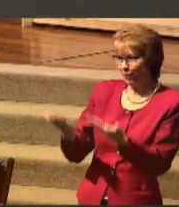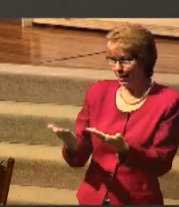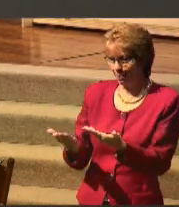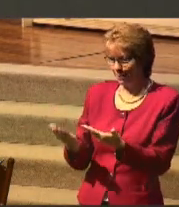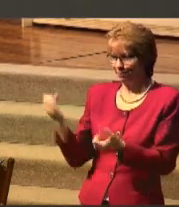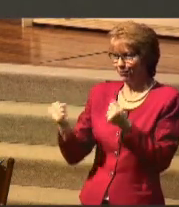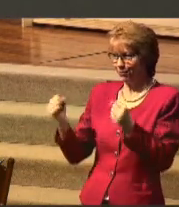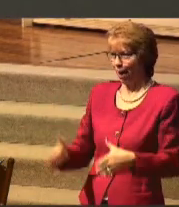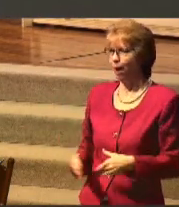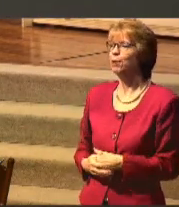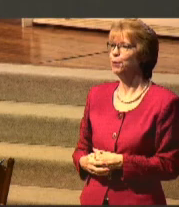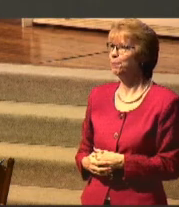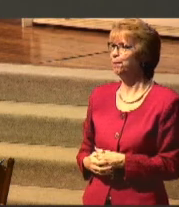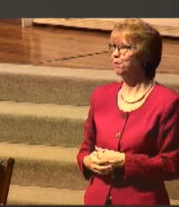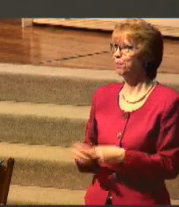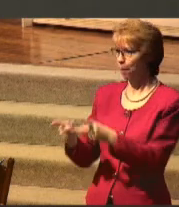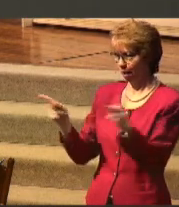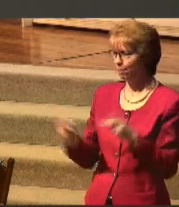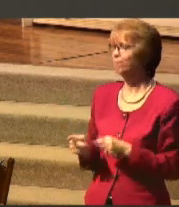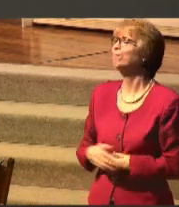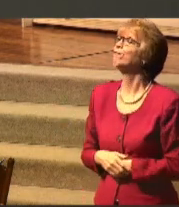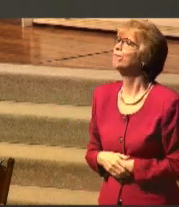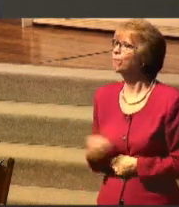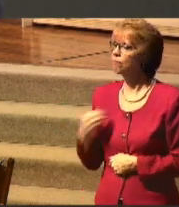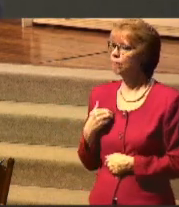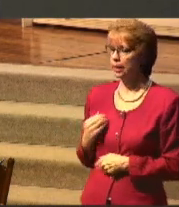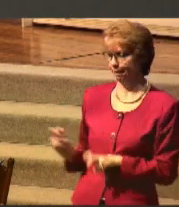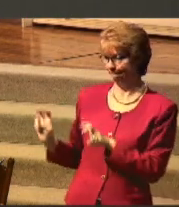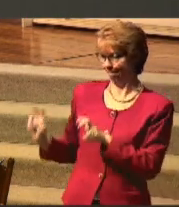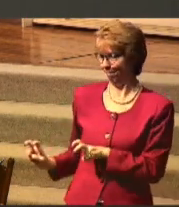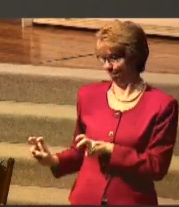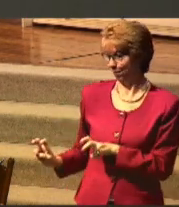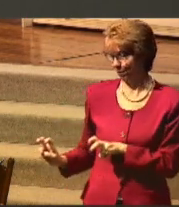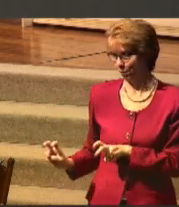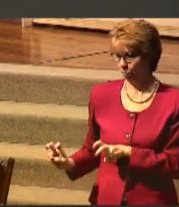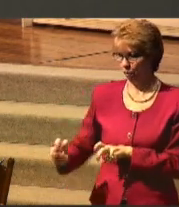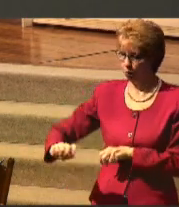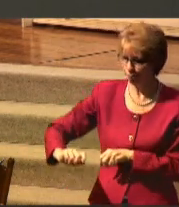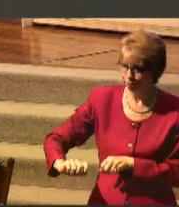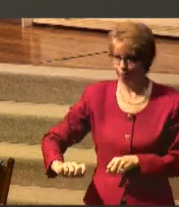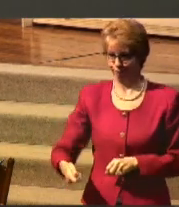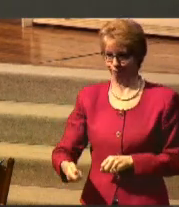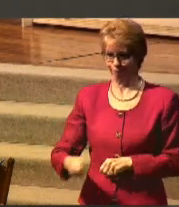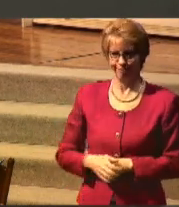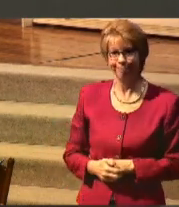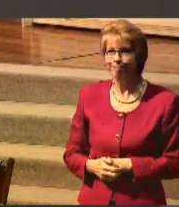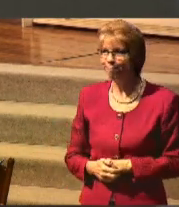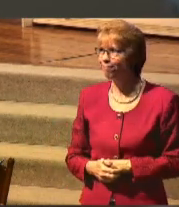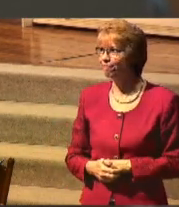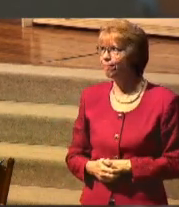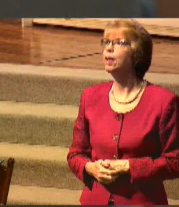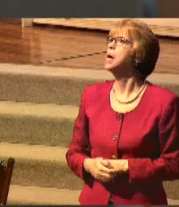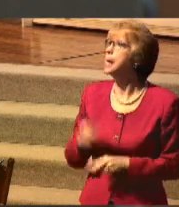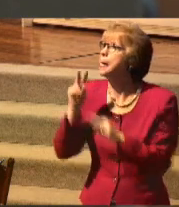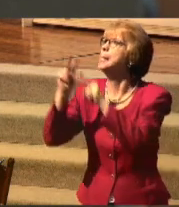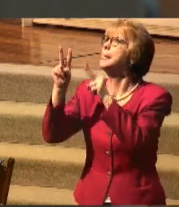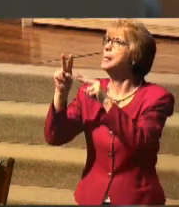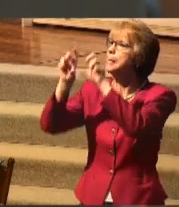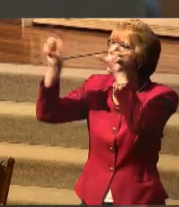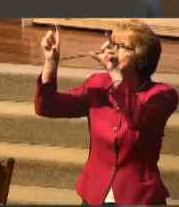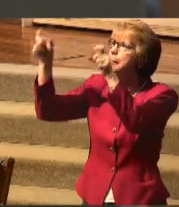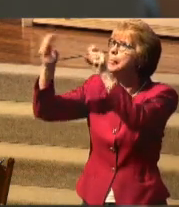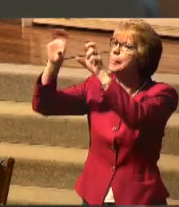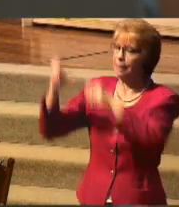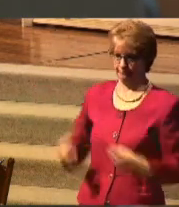to the highway patrol thing. And so I got in there and started up the car, checked the rearview mirror, and, you know,